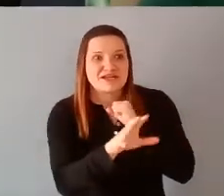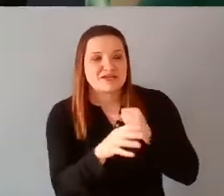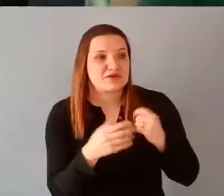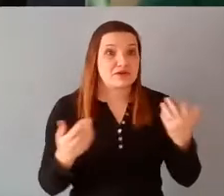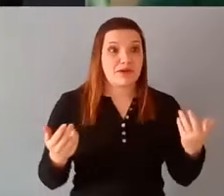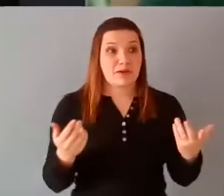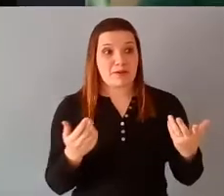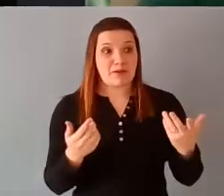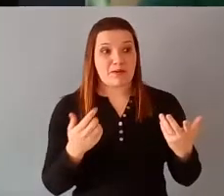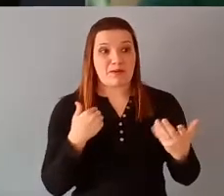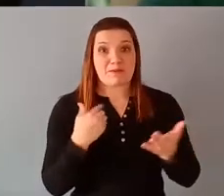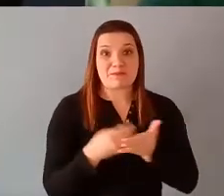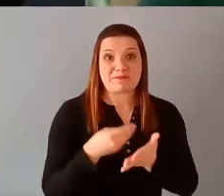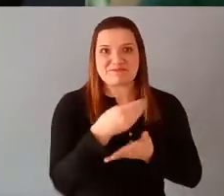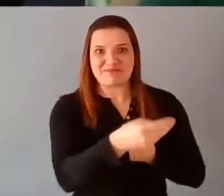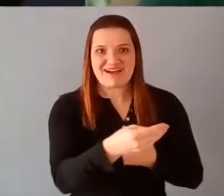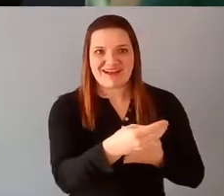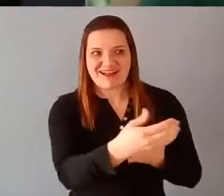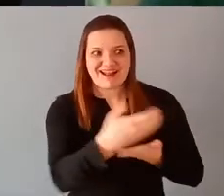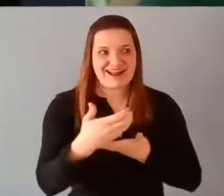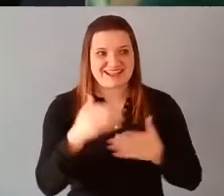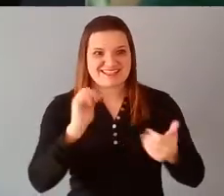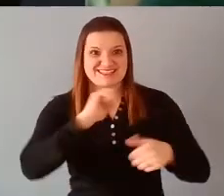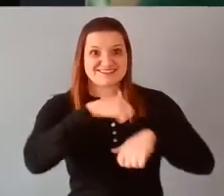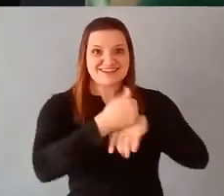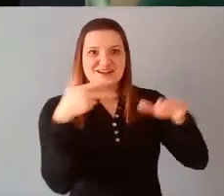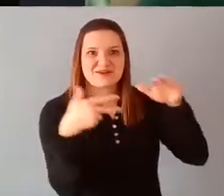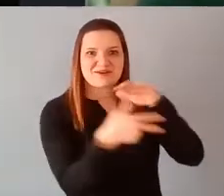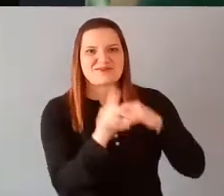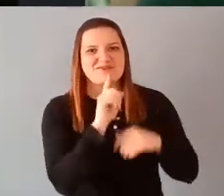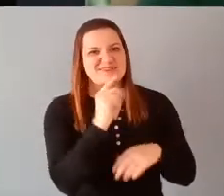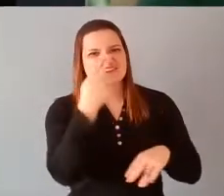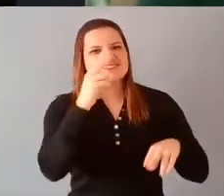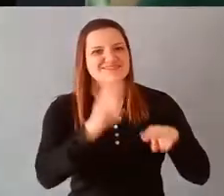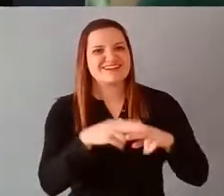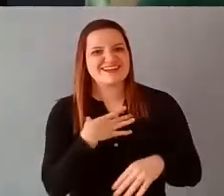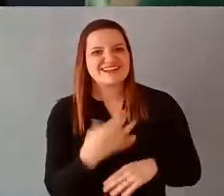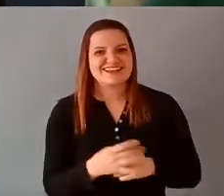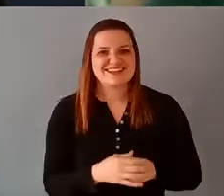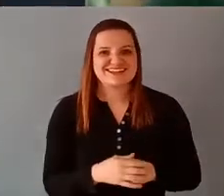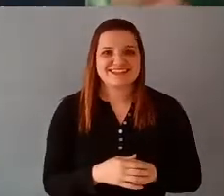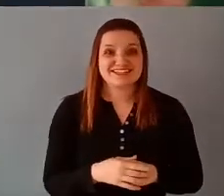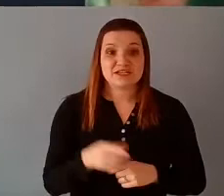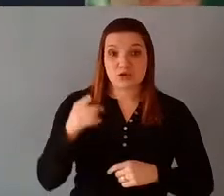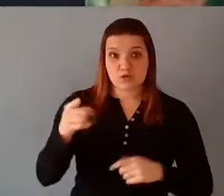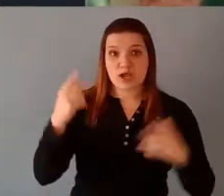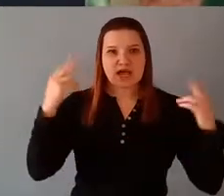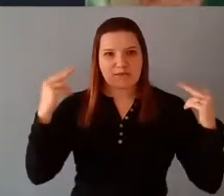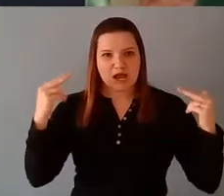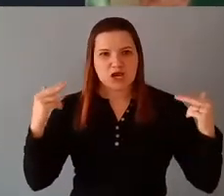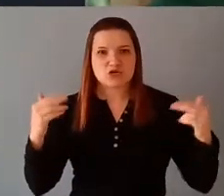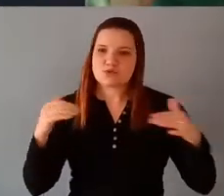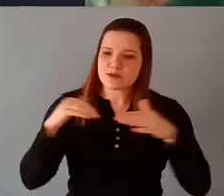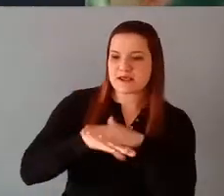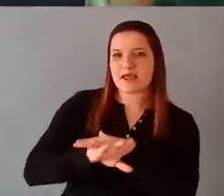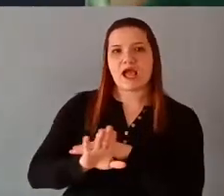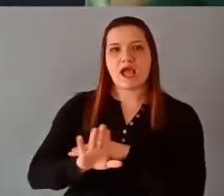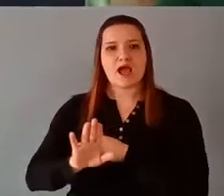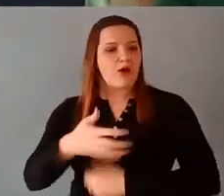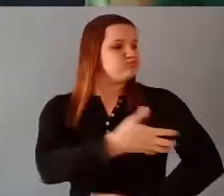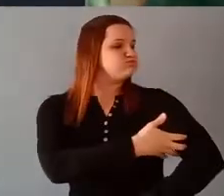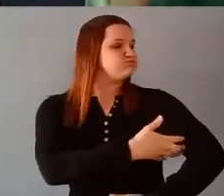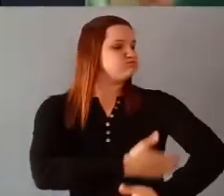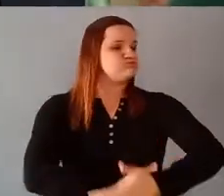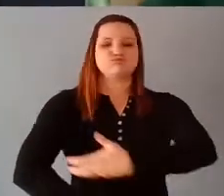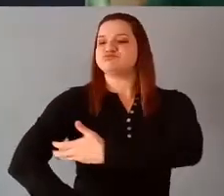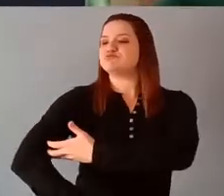one. So it's pretty fun. So anyway. We expect you to come in buff in the